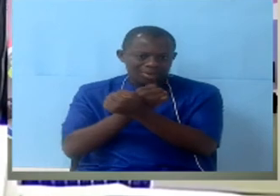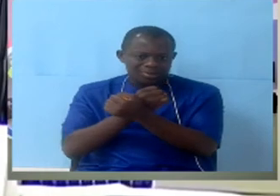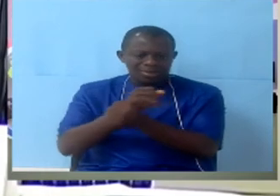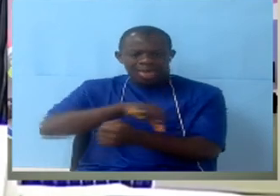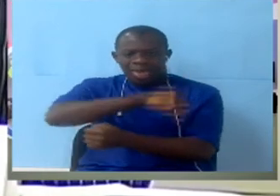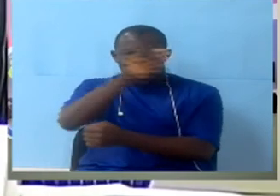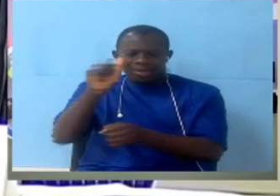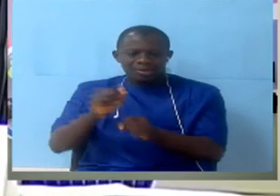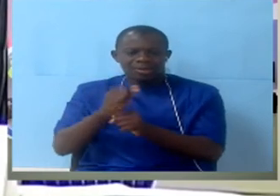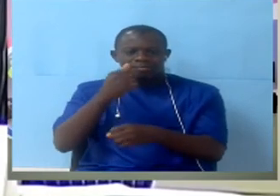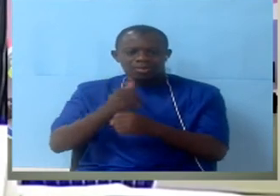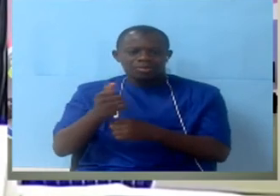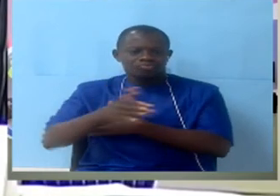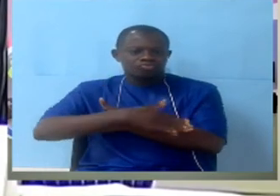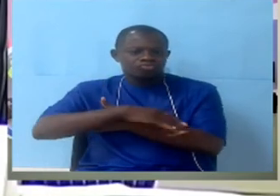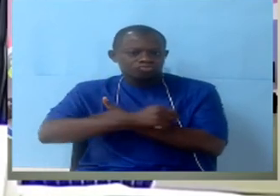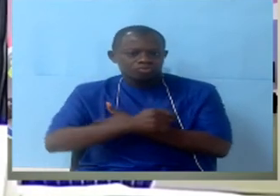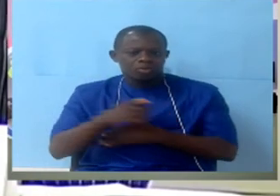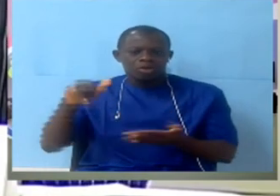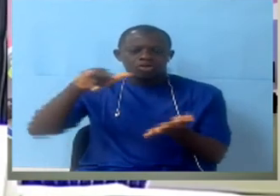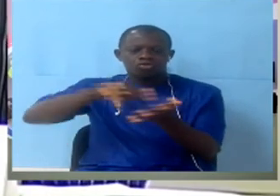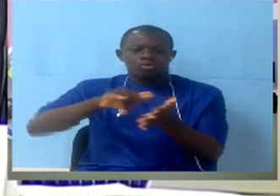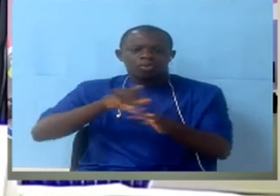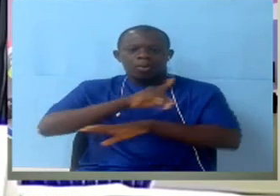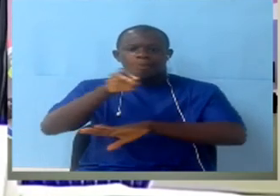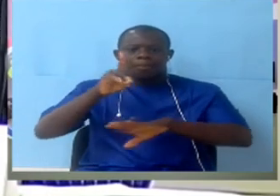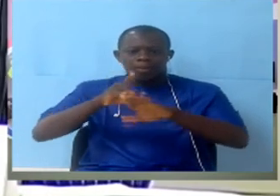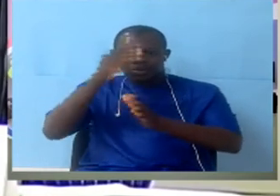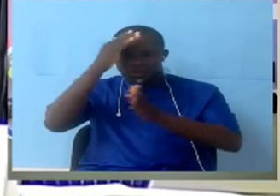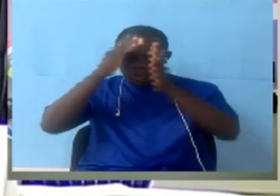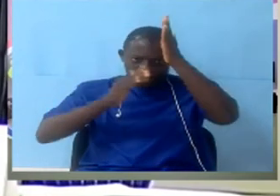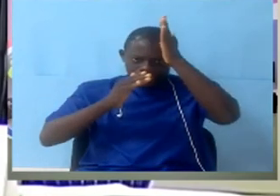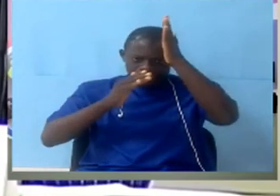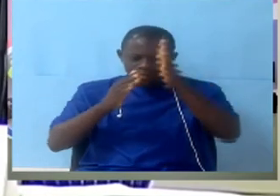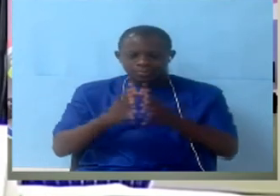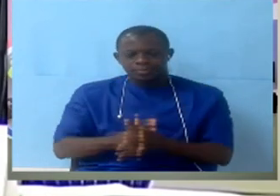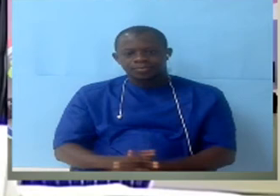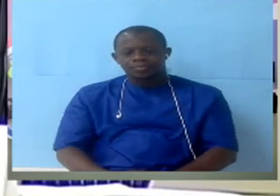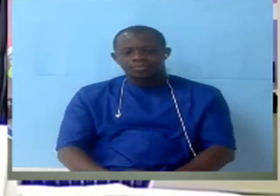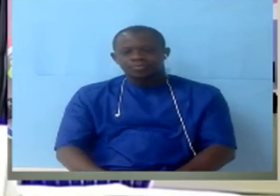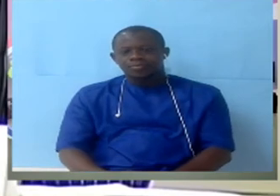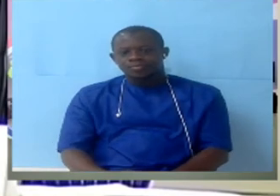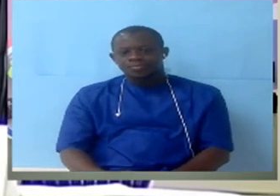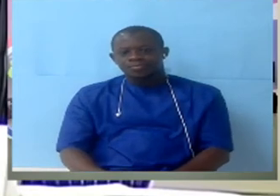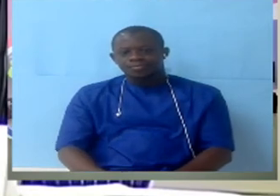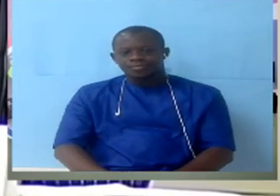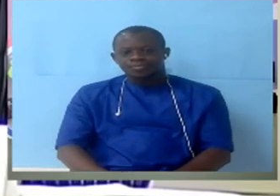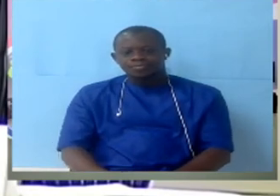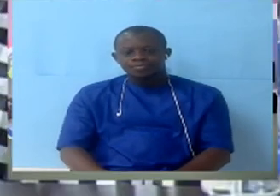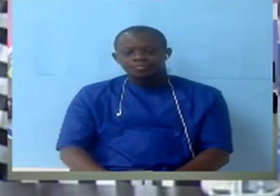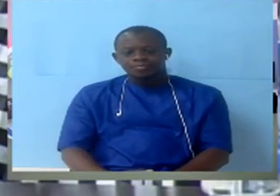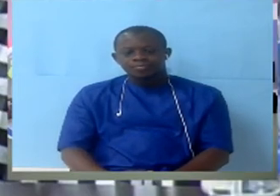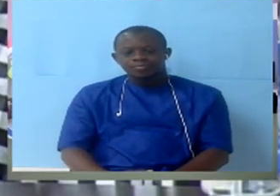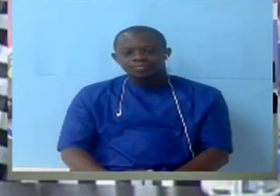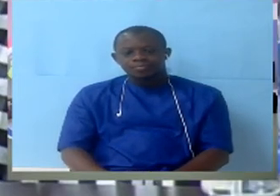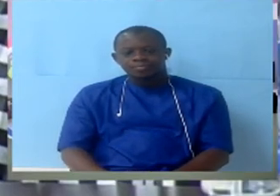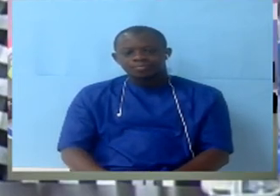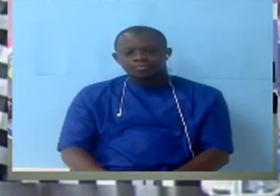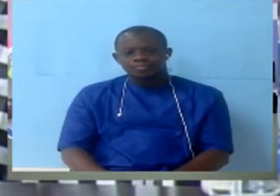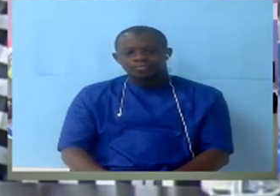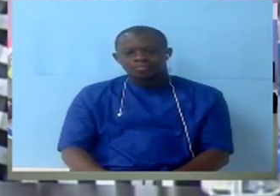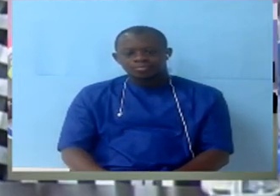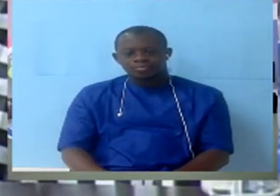at Yundum Barracks. Follow me. We will meet you. Ila mutaro ina muda yesamba Yundum